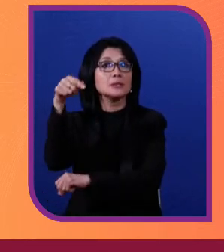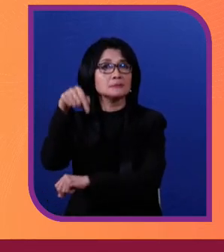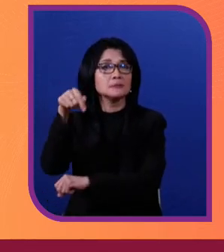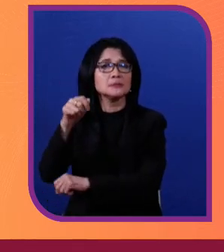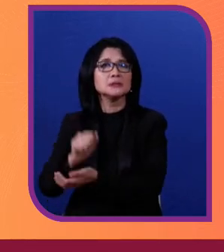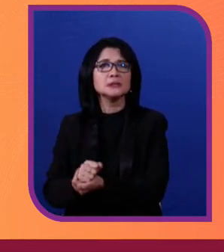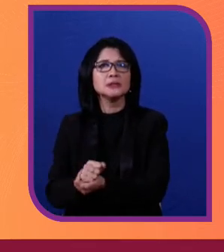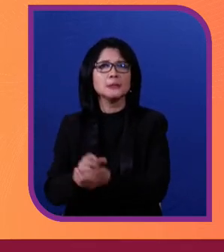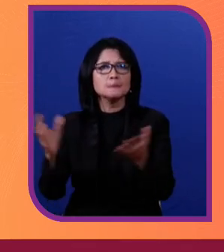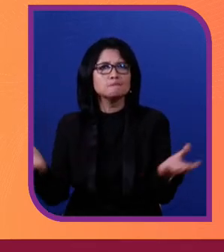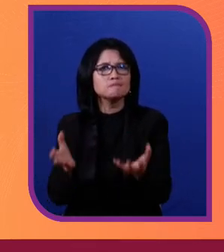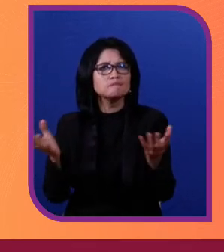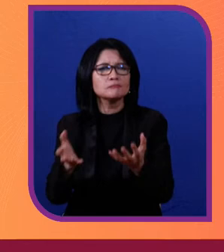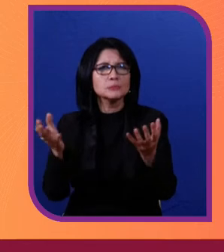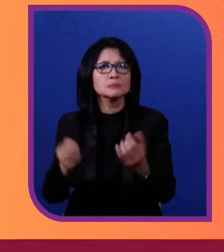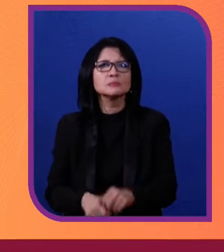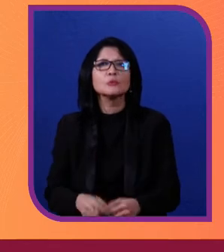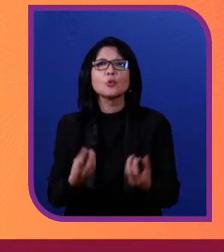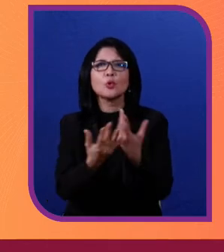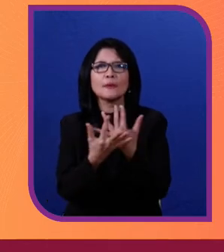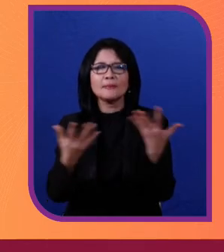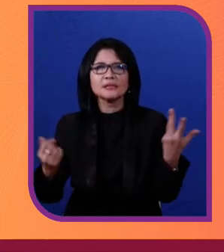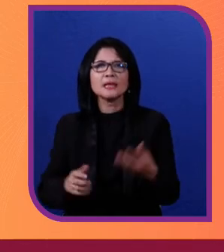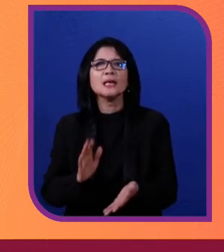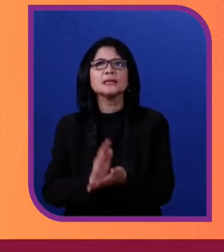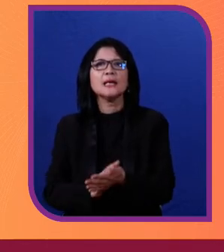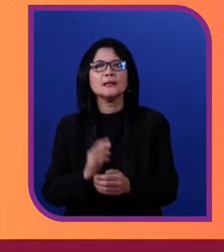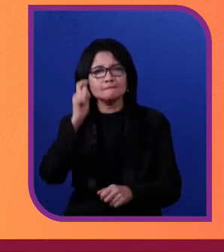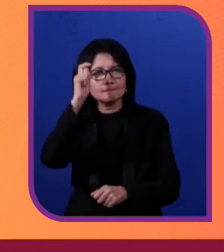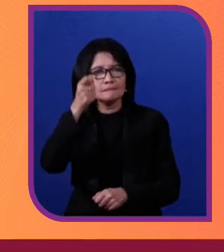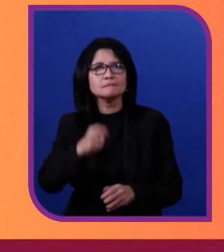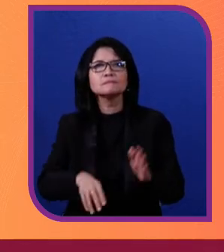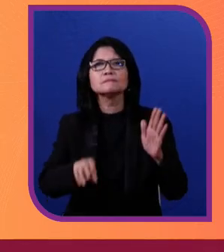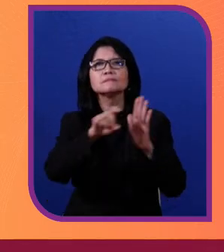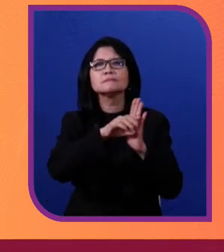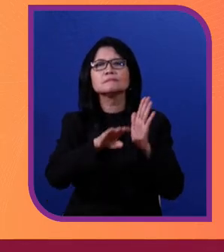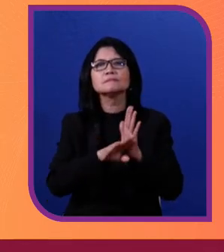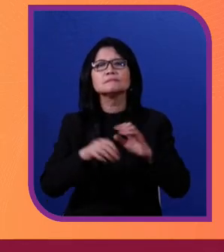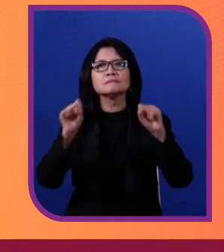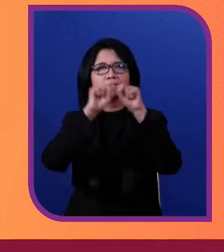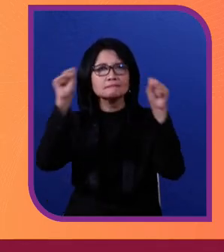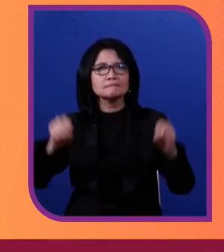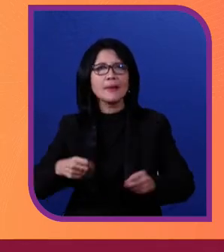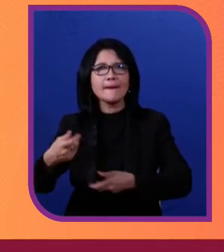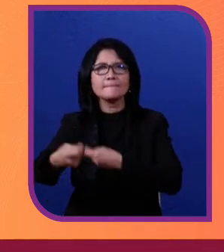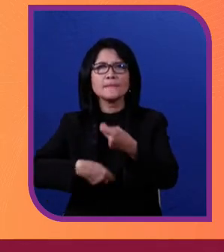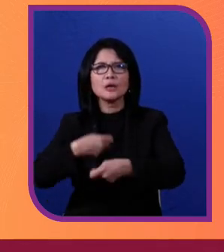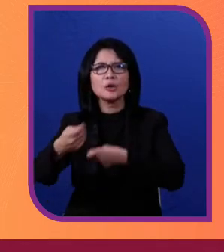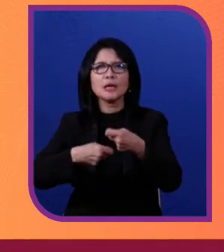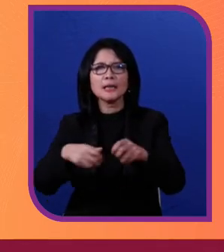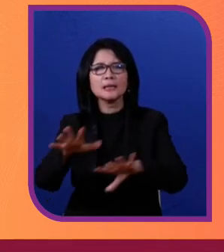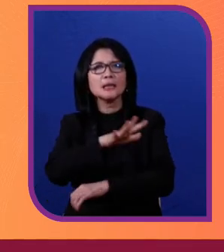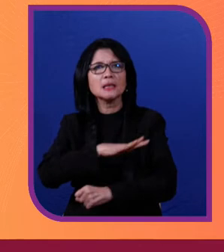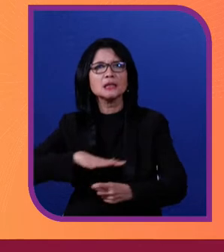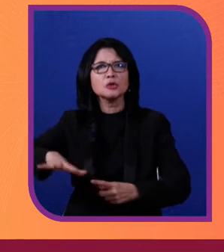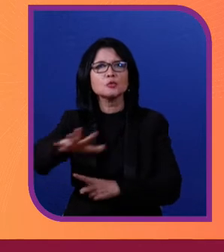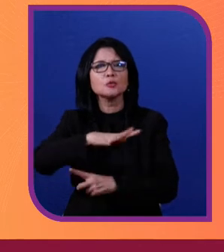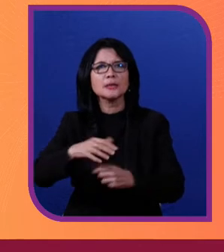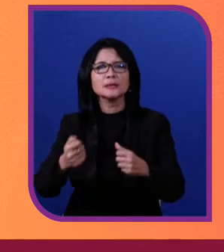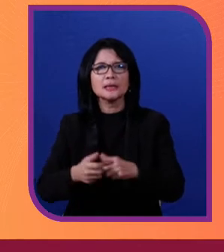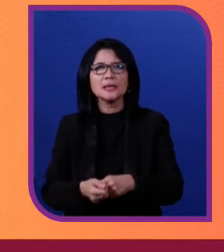Hai guys deimarushop sifat management system integration with live for btr-4